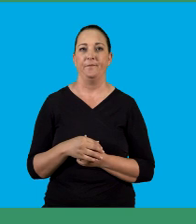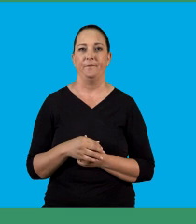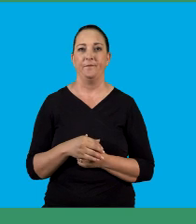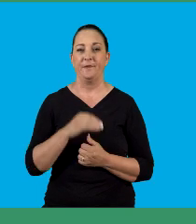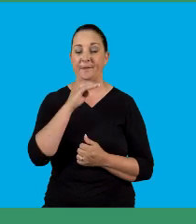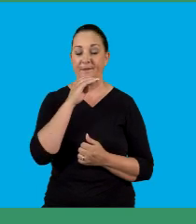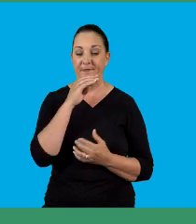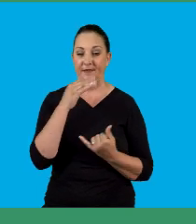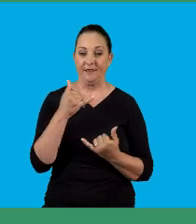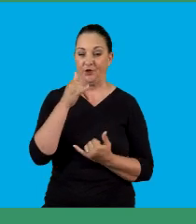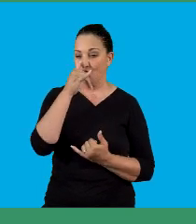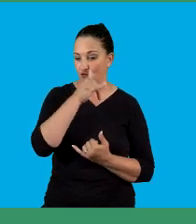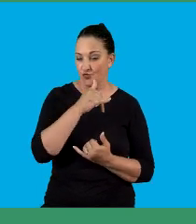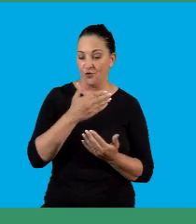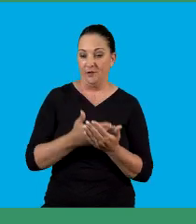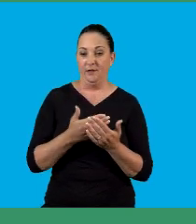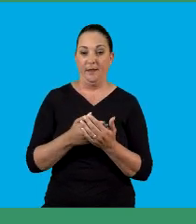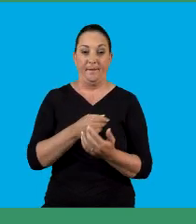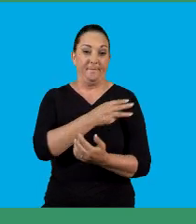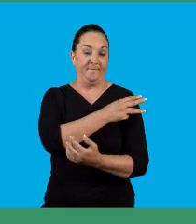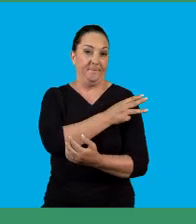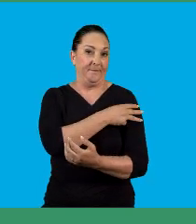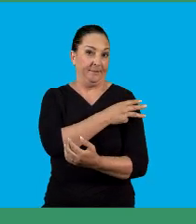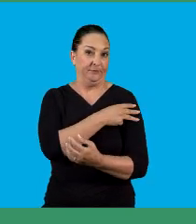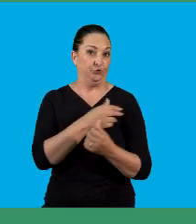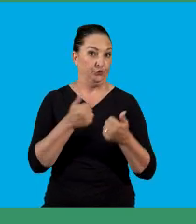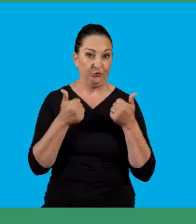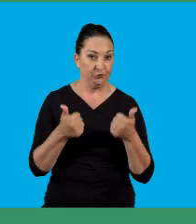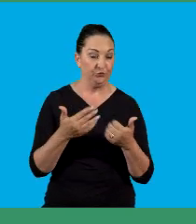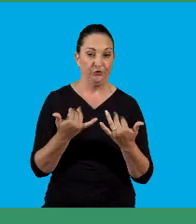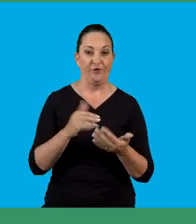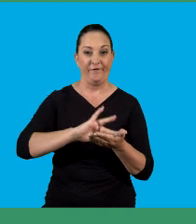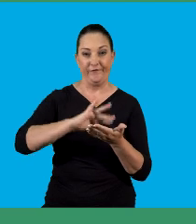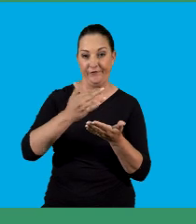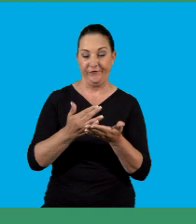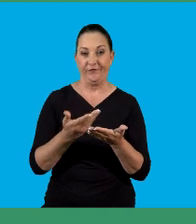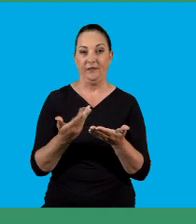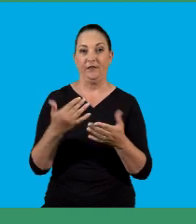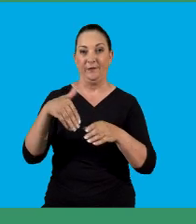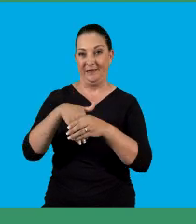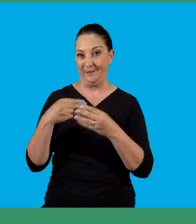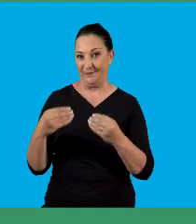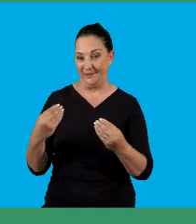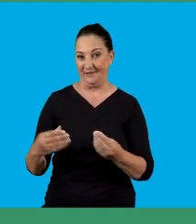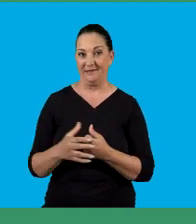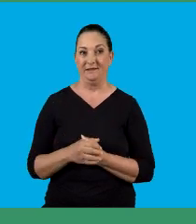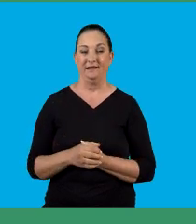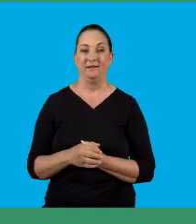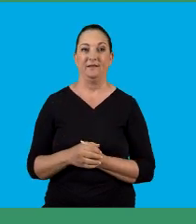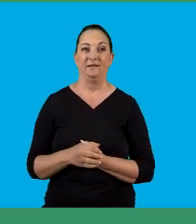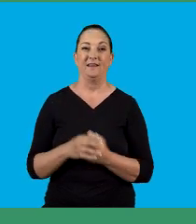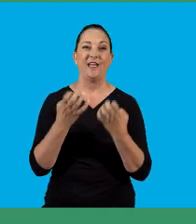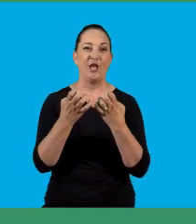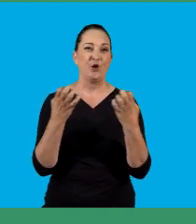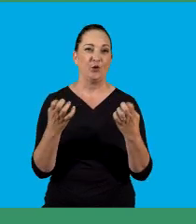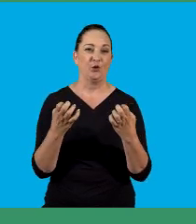crimes of ethical misconduct, such as fraud and mismanagement of business funds that are committed in a business. So